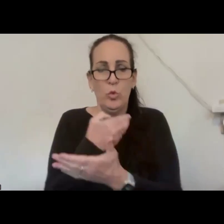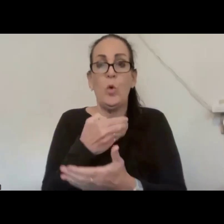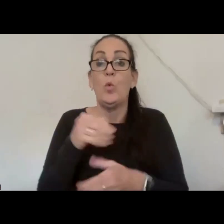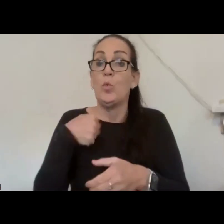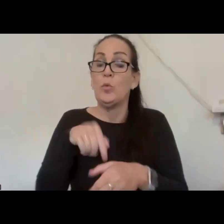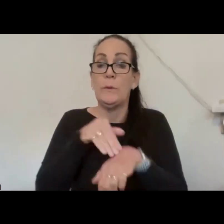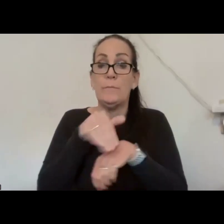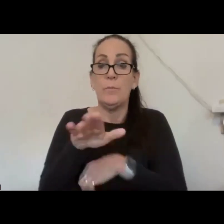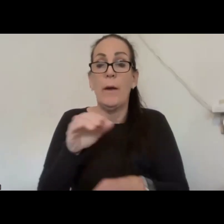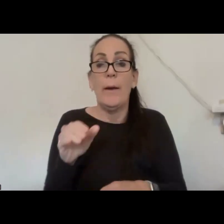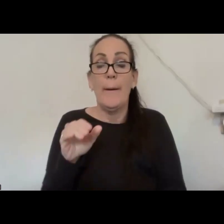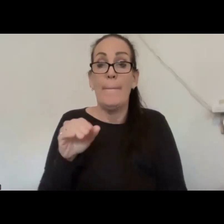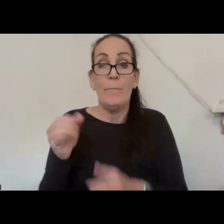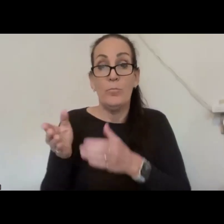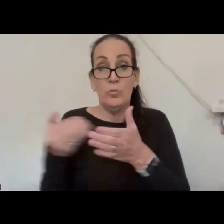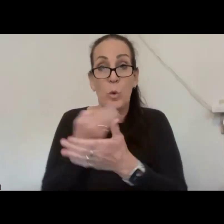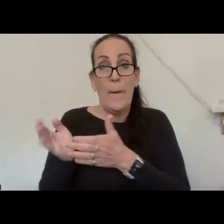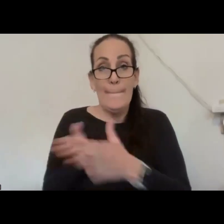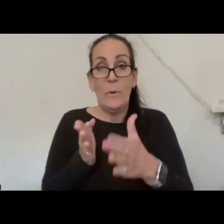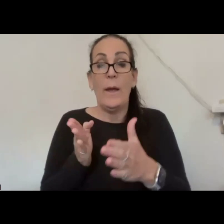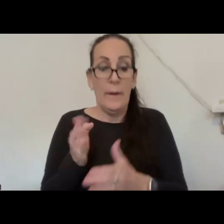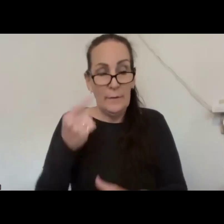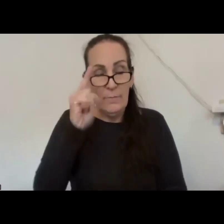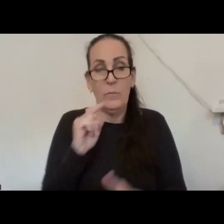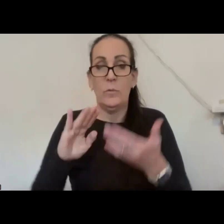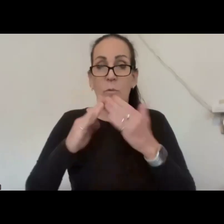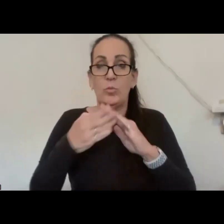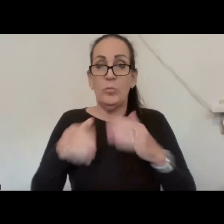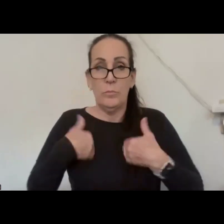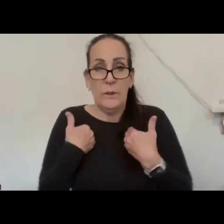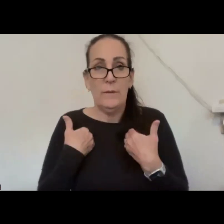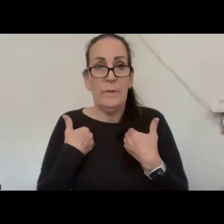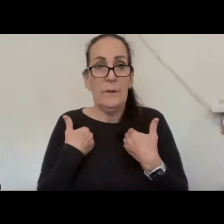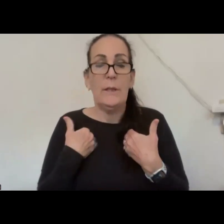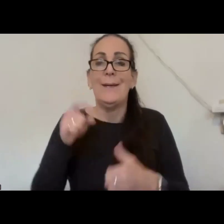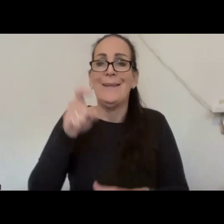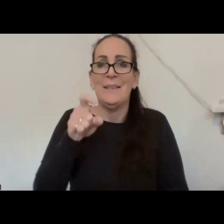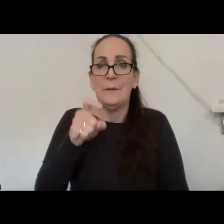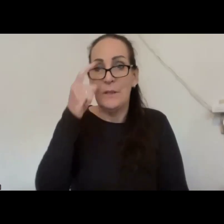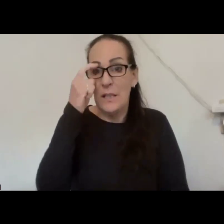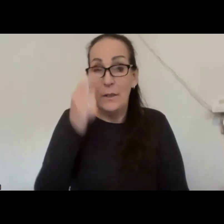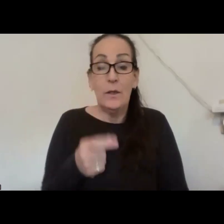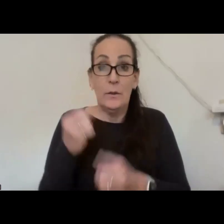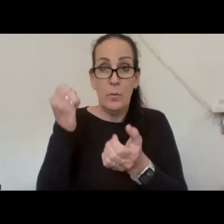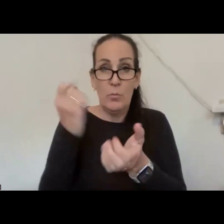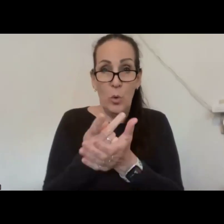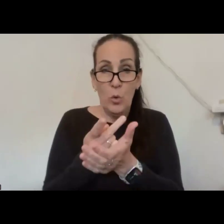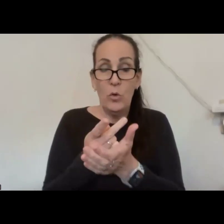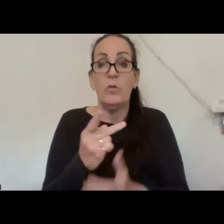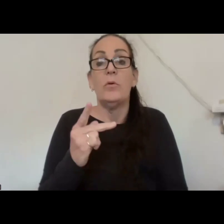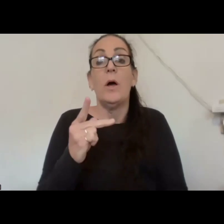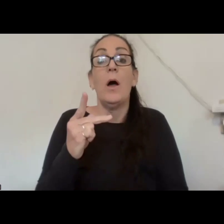updated plan to the Administration for Community Living. It needed to be approved by October